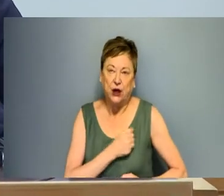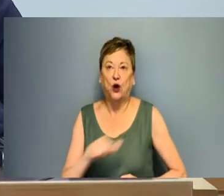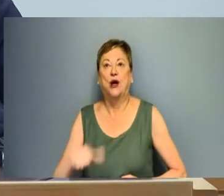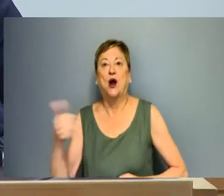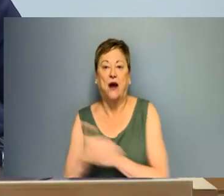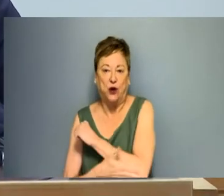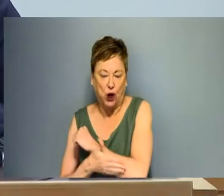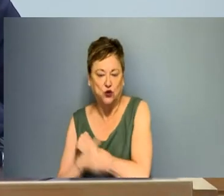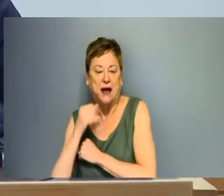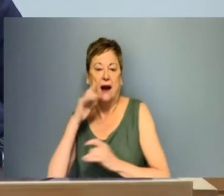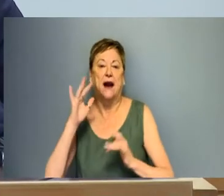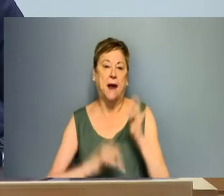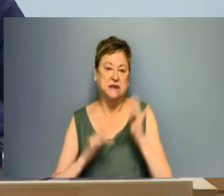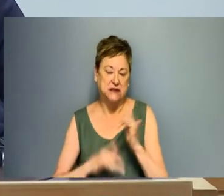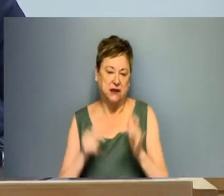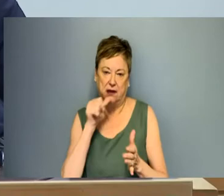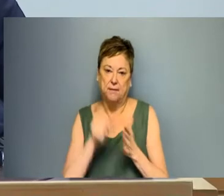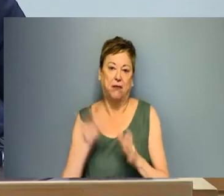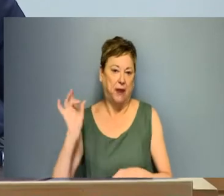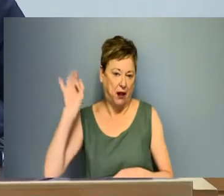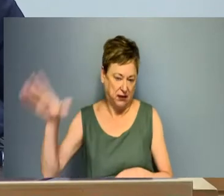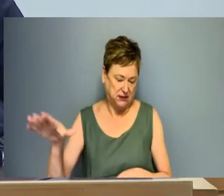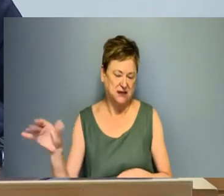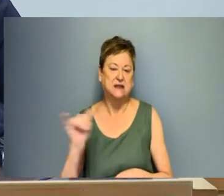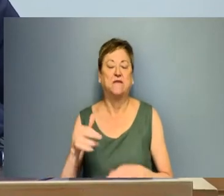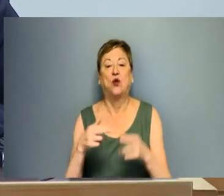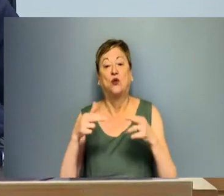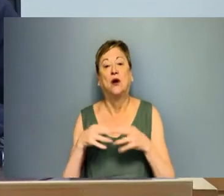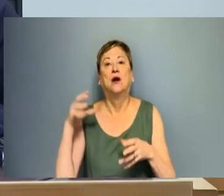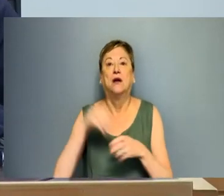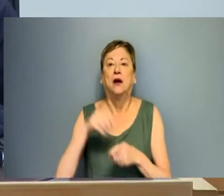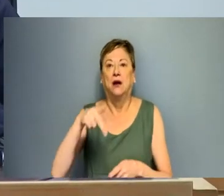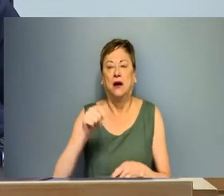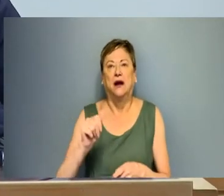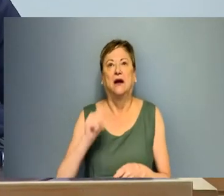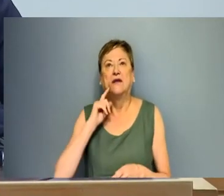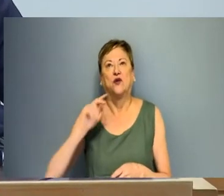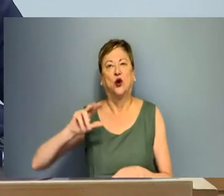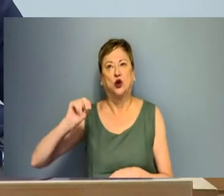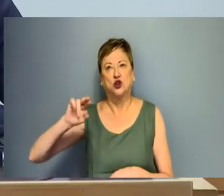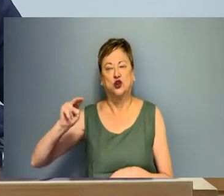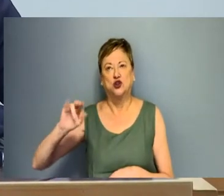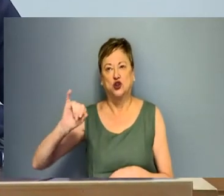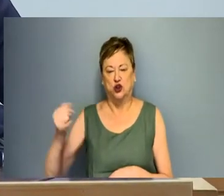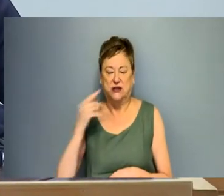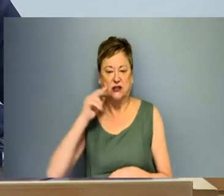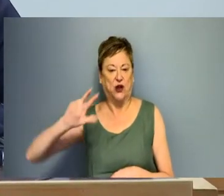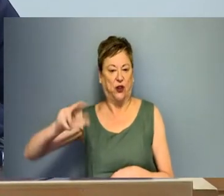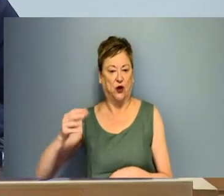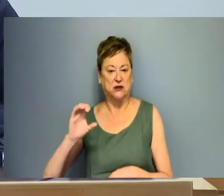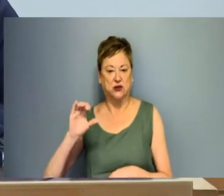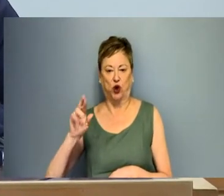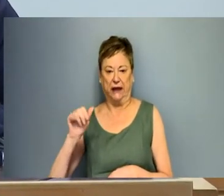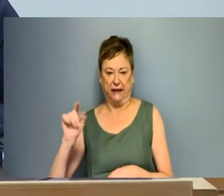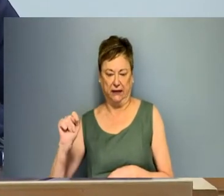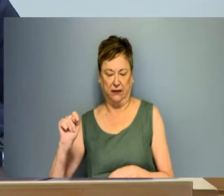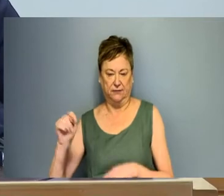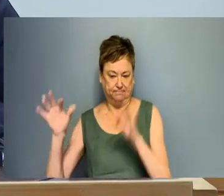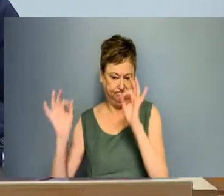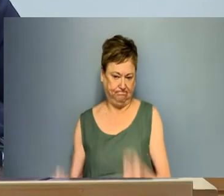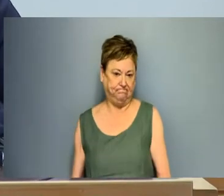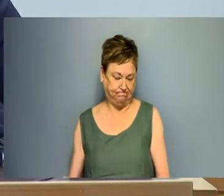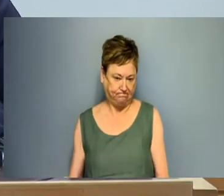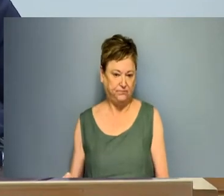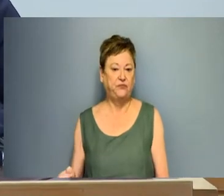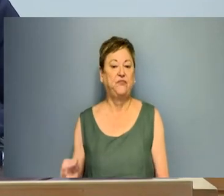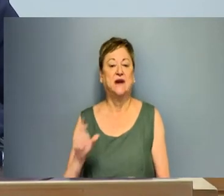appeals court for the region that covers Pennsylvania and New Jersey, it's the Third Circuit, had issued a ruling saying that the